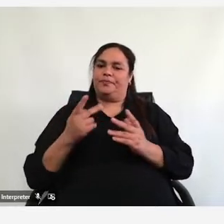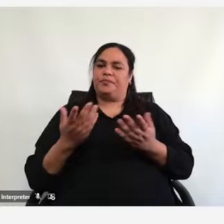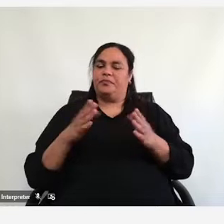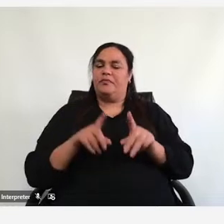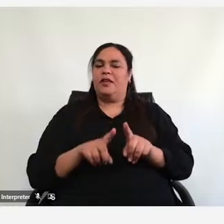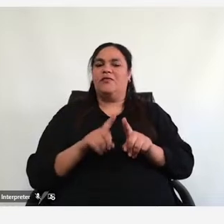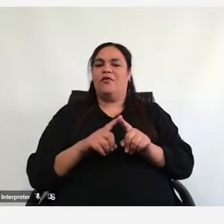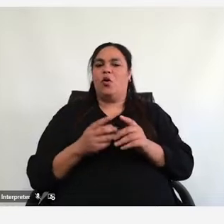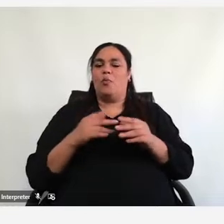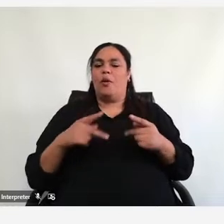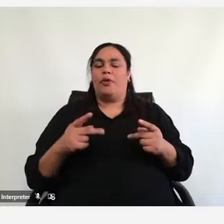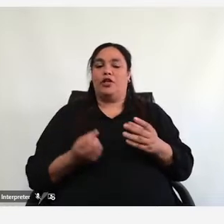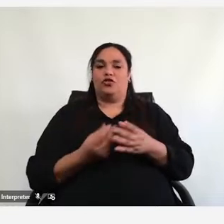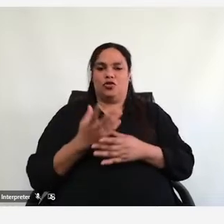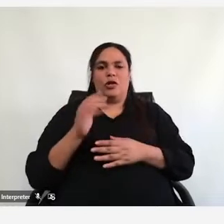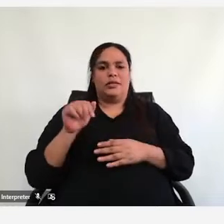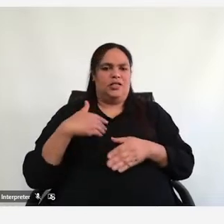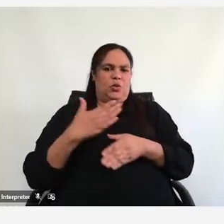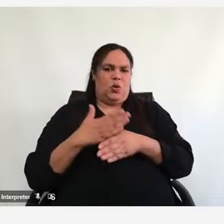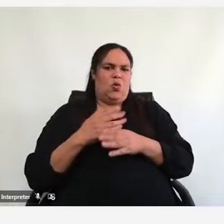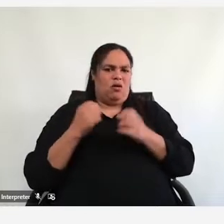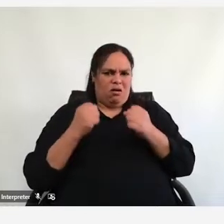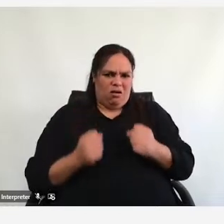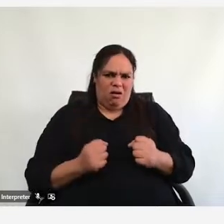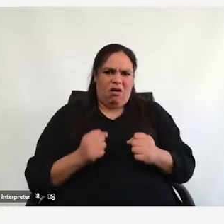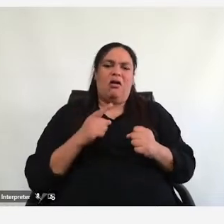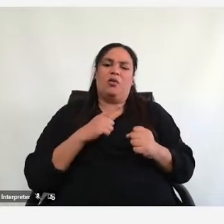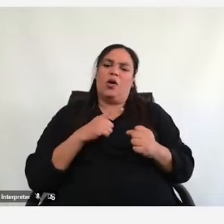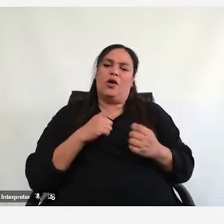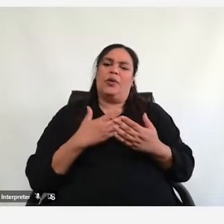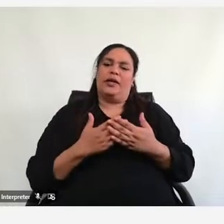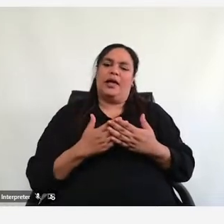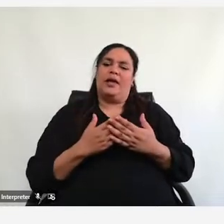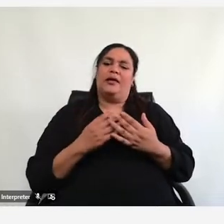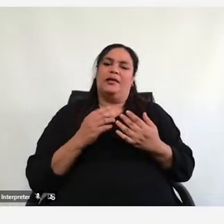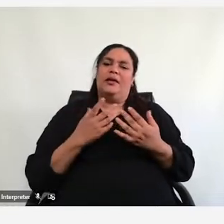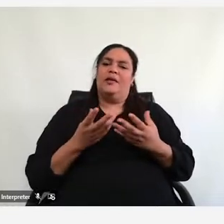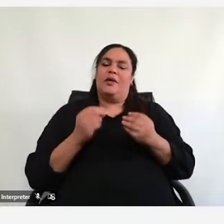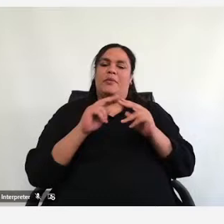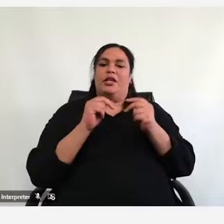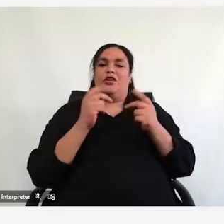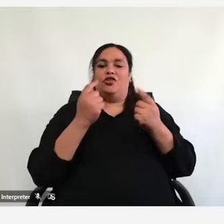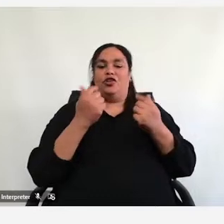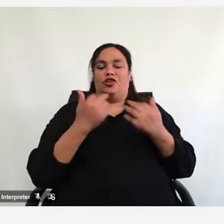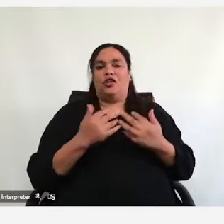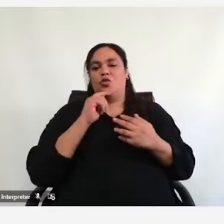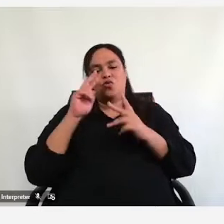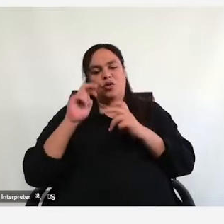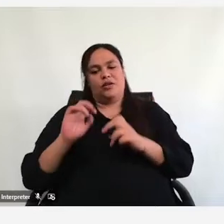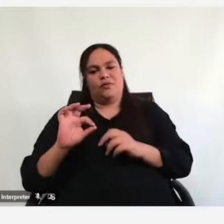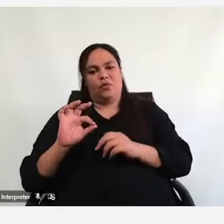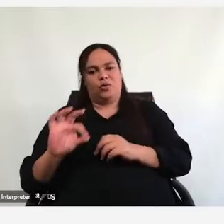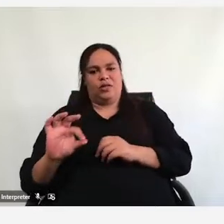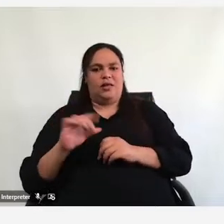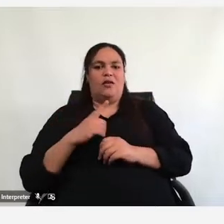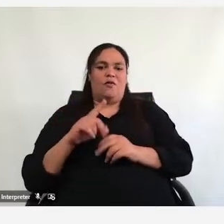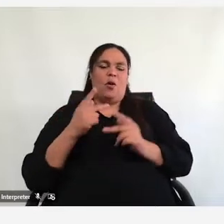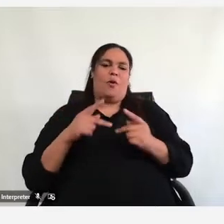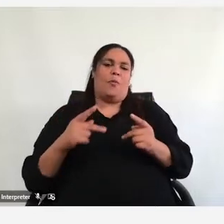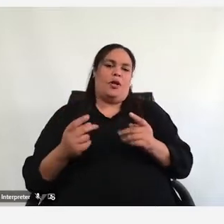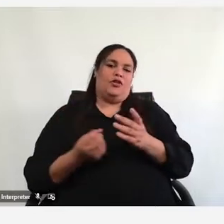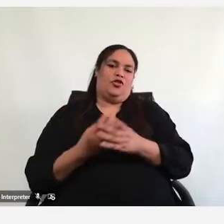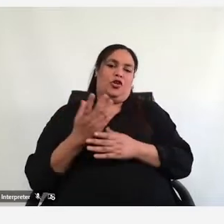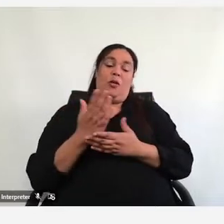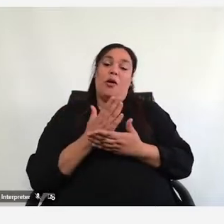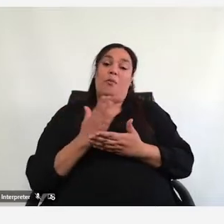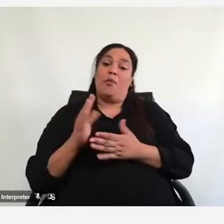population growth, and we are working hard to be able to get National Treasury to really review that formula for population growth. Part